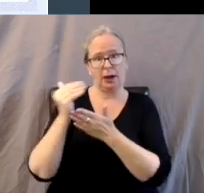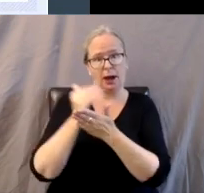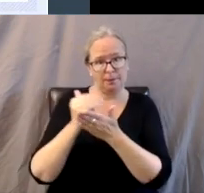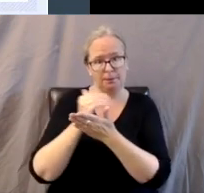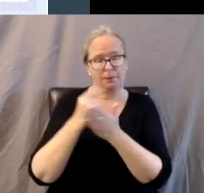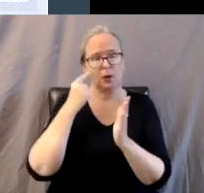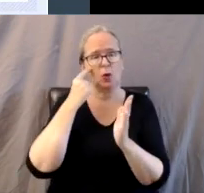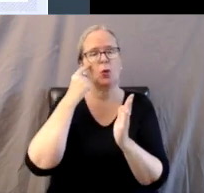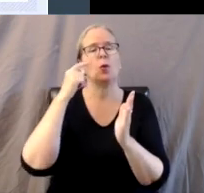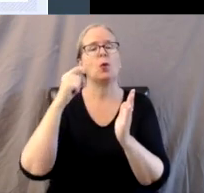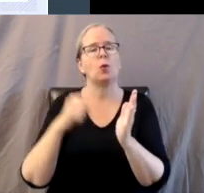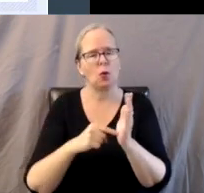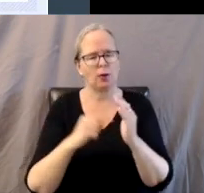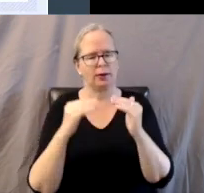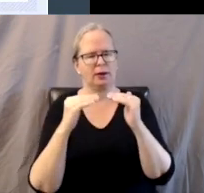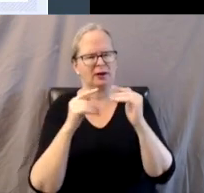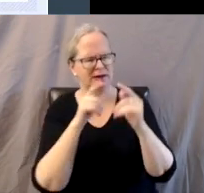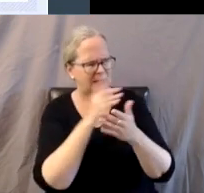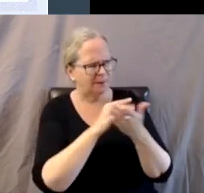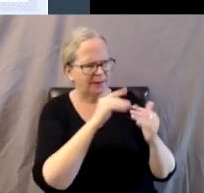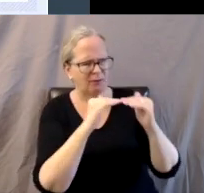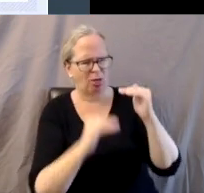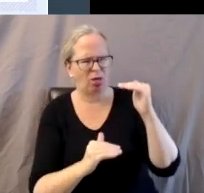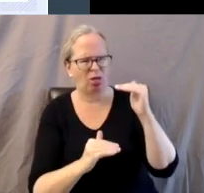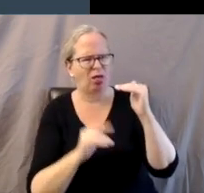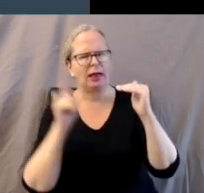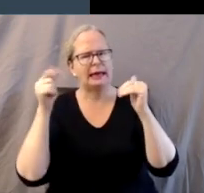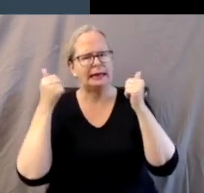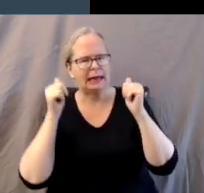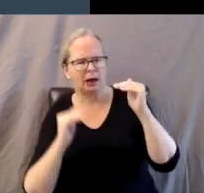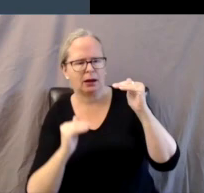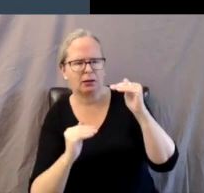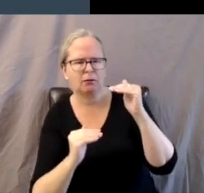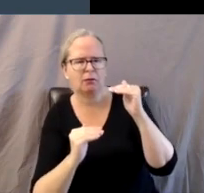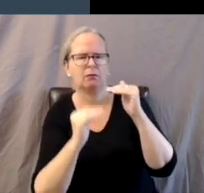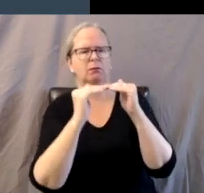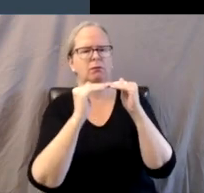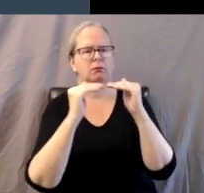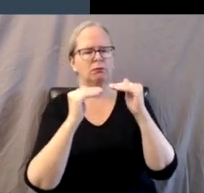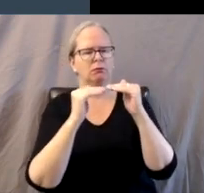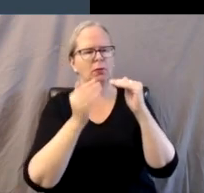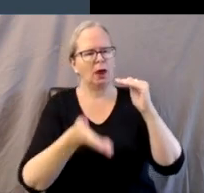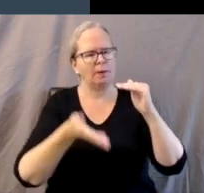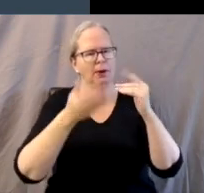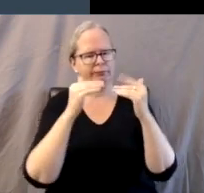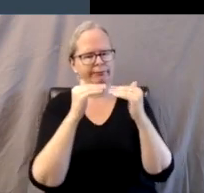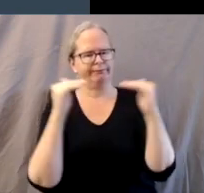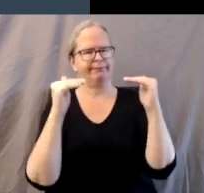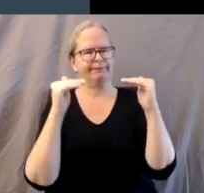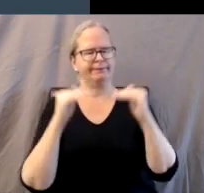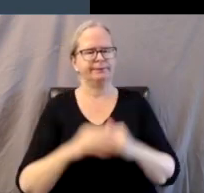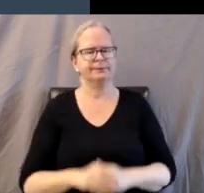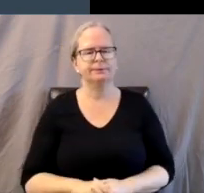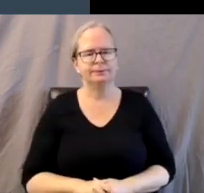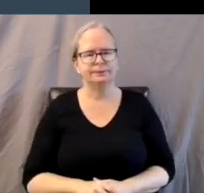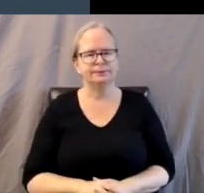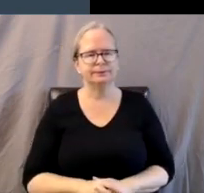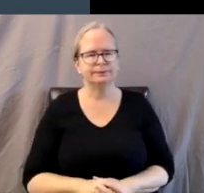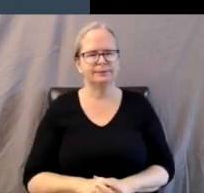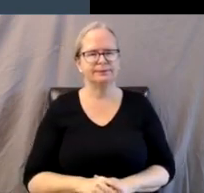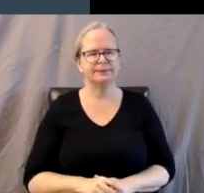inequality the opportunity to succeed. So Healthier people create